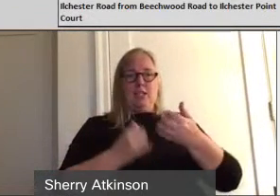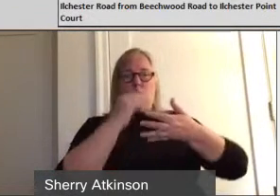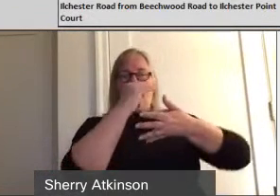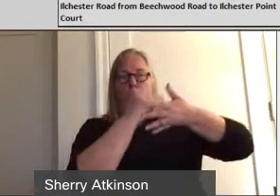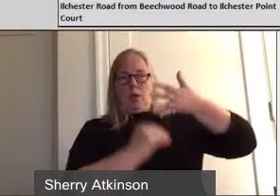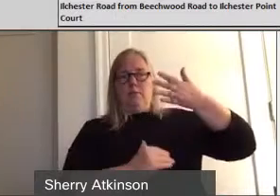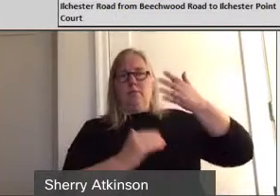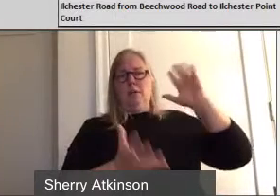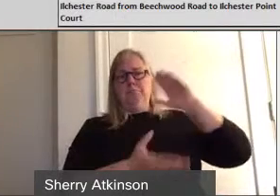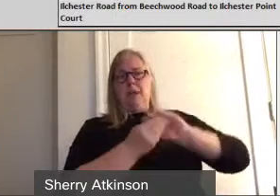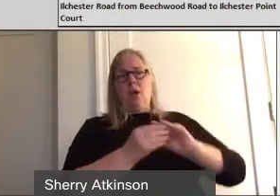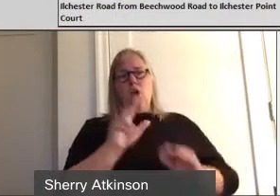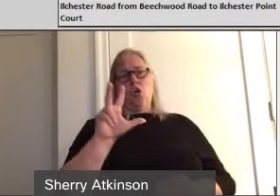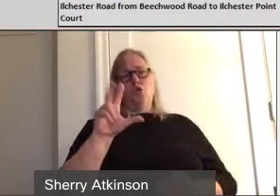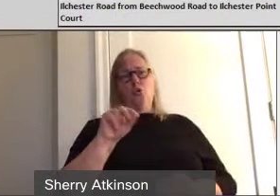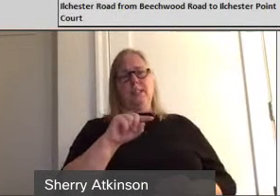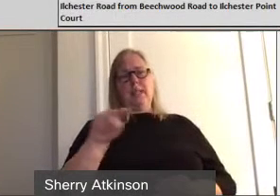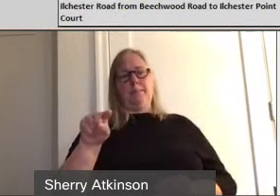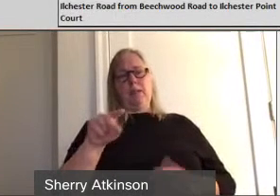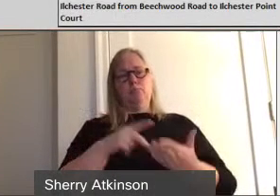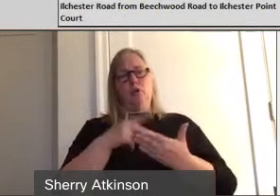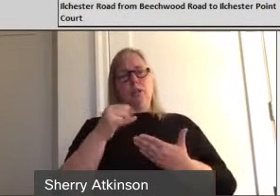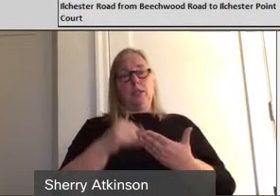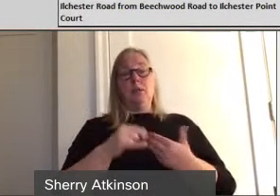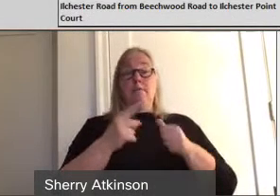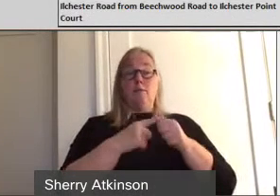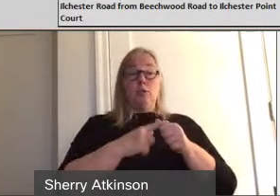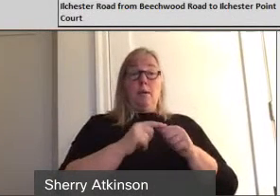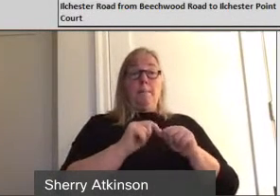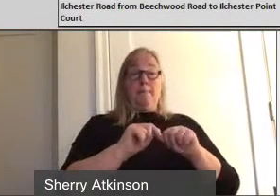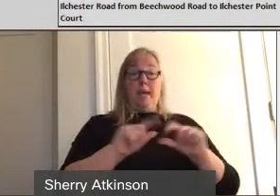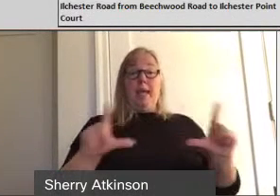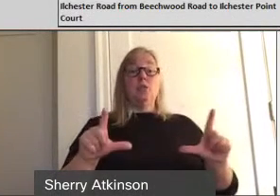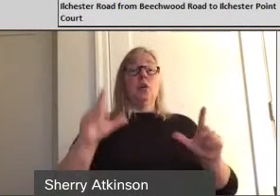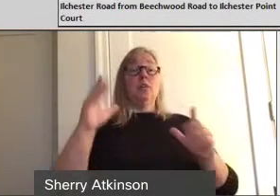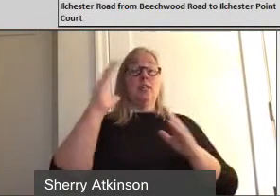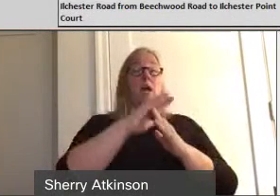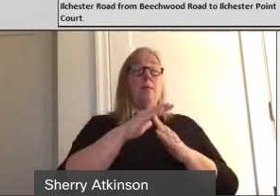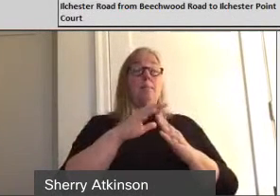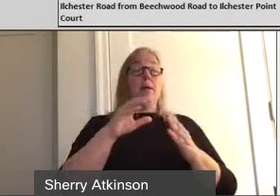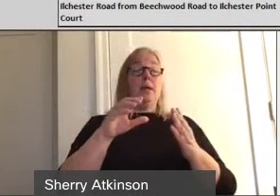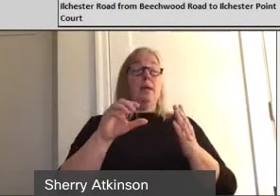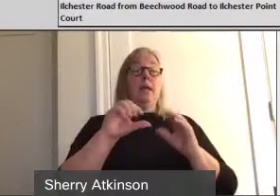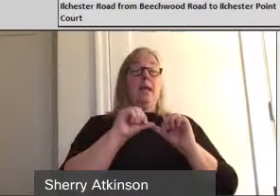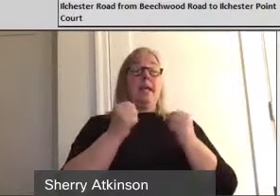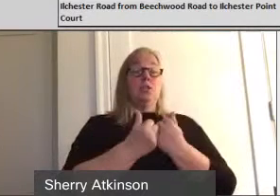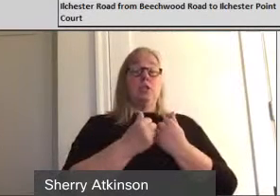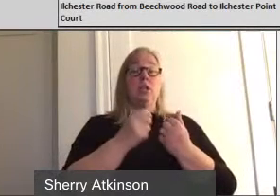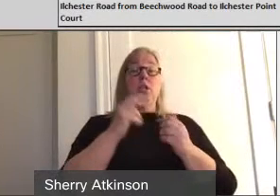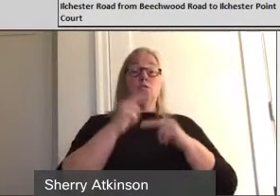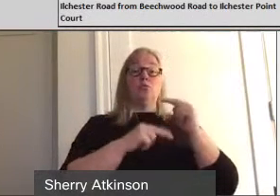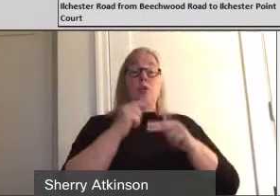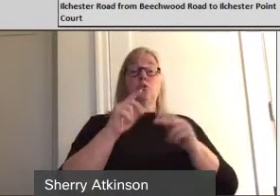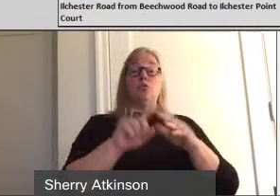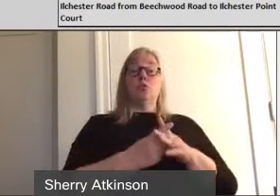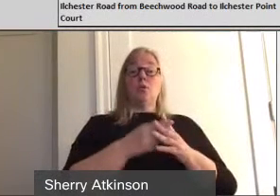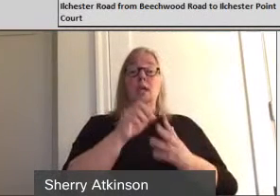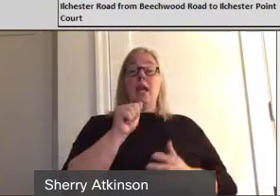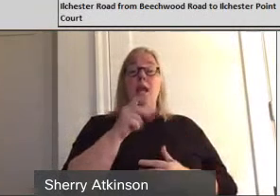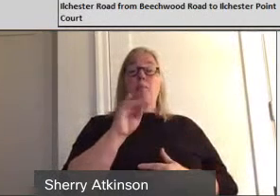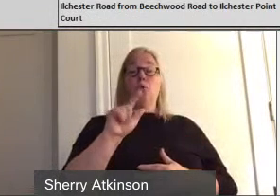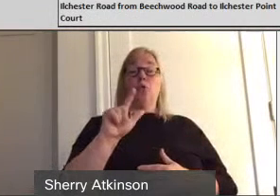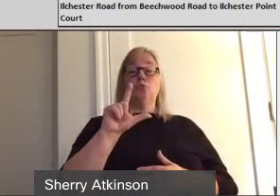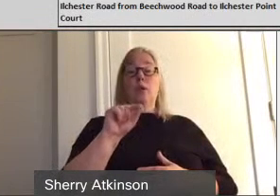some projects. So this first page and the top page, you see construction starts in April 21. So pretty certain